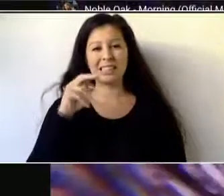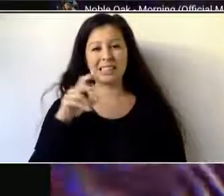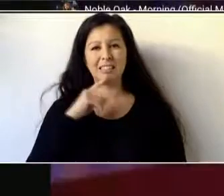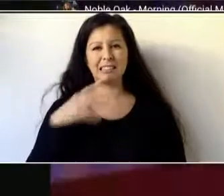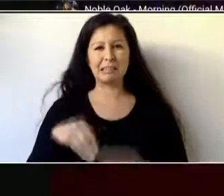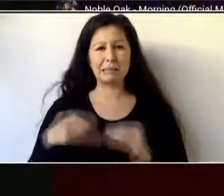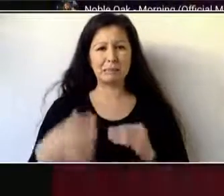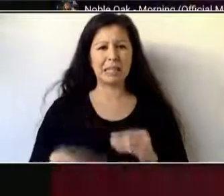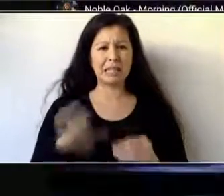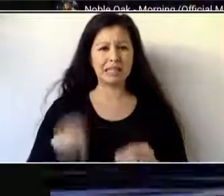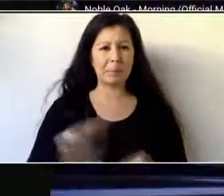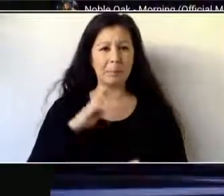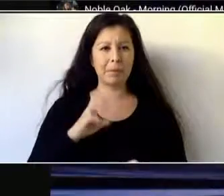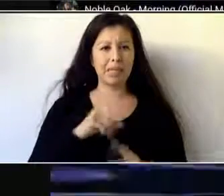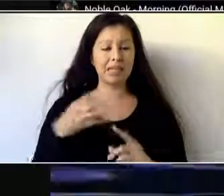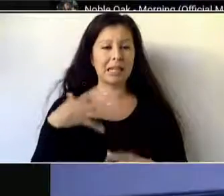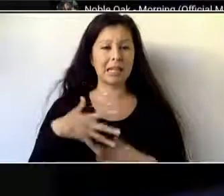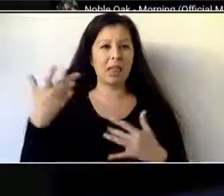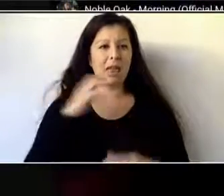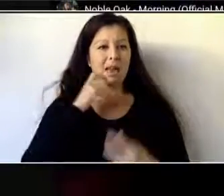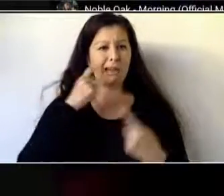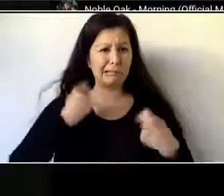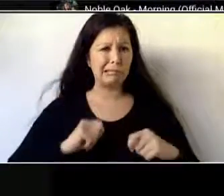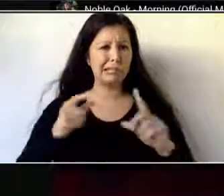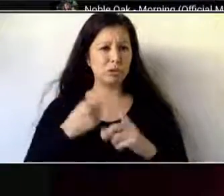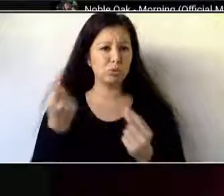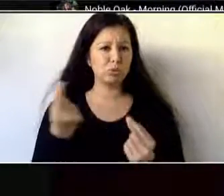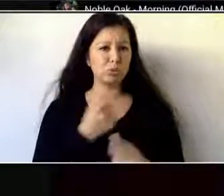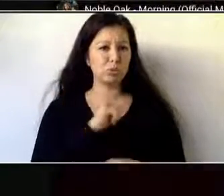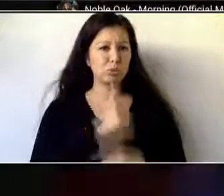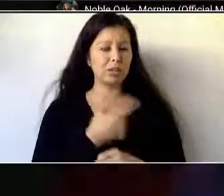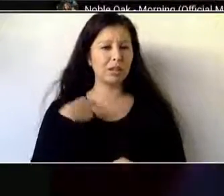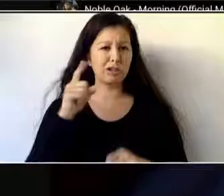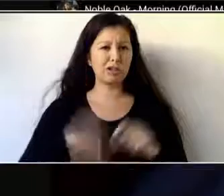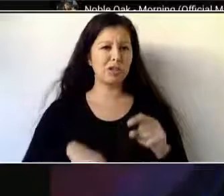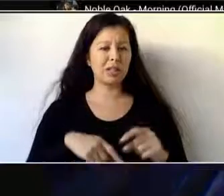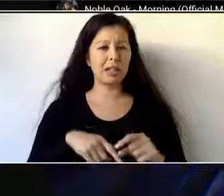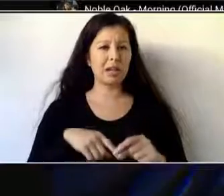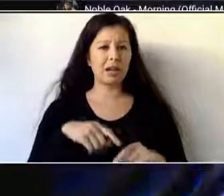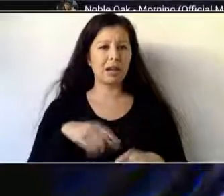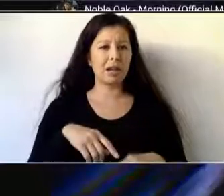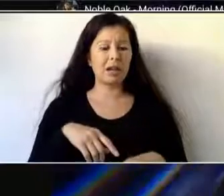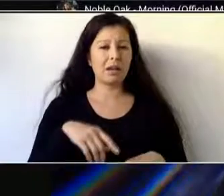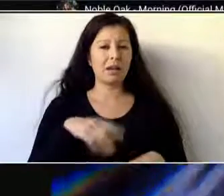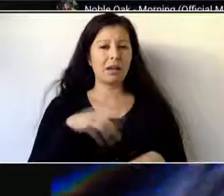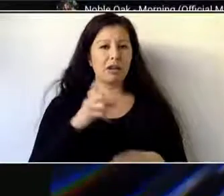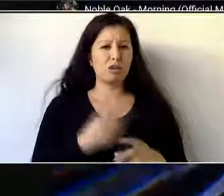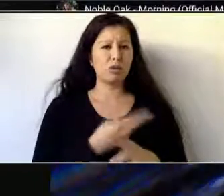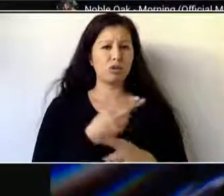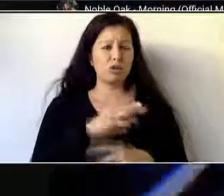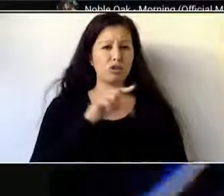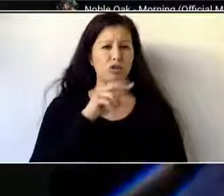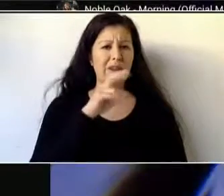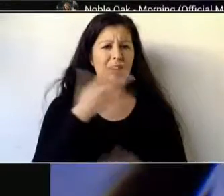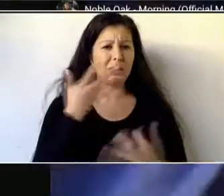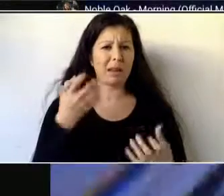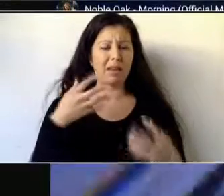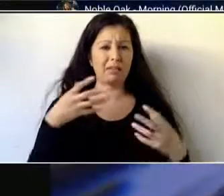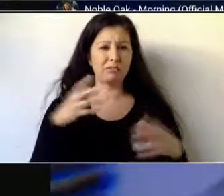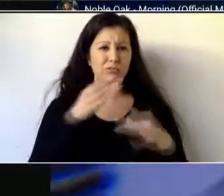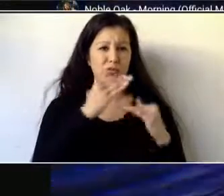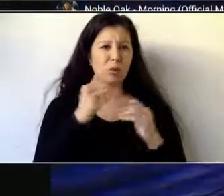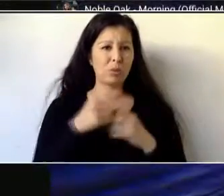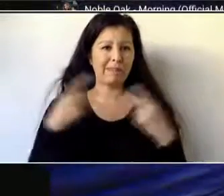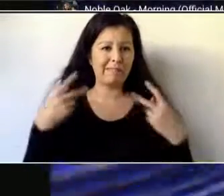costly, and it takes a lot of effort to do, and you can't defy gravity, and there's a lot of restrictions with physics and gravity. So